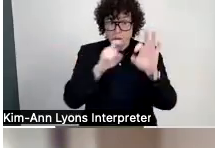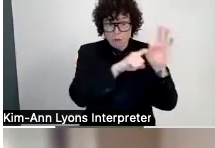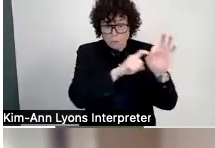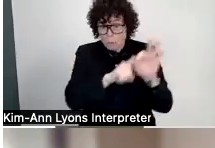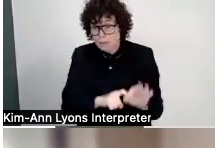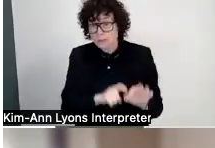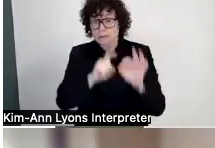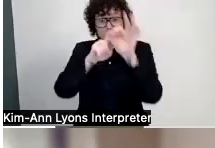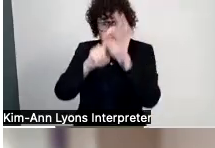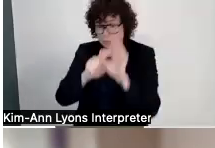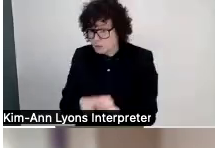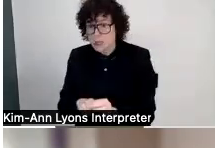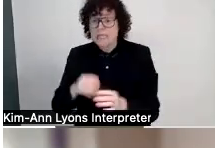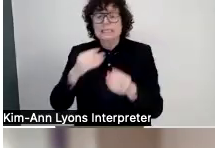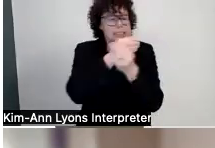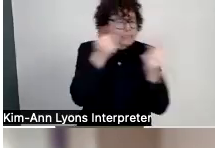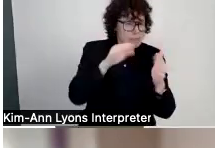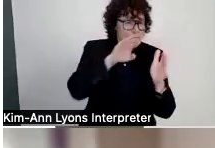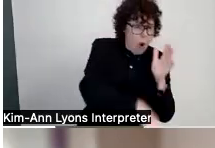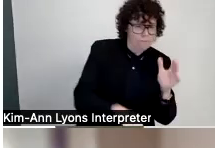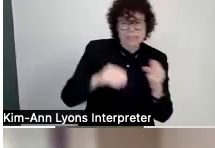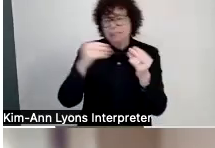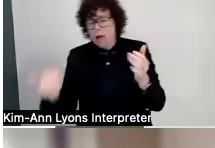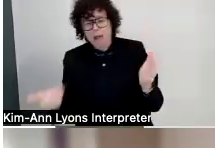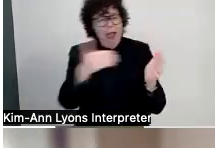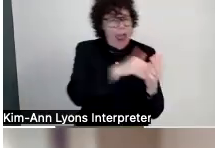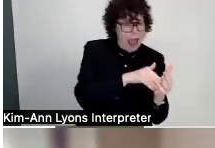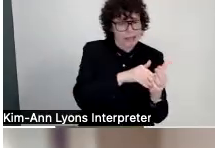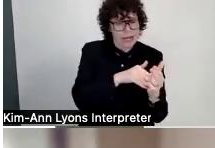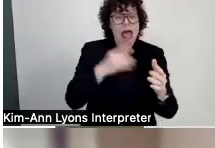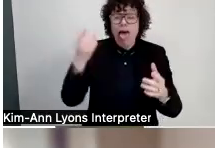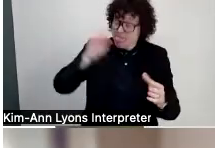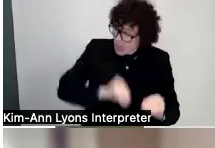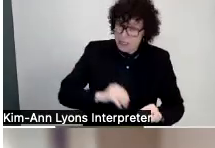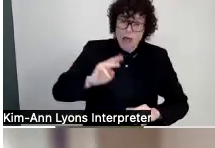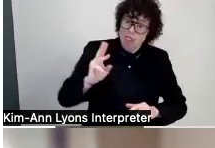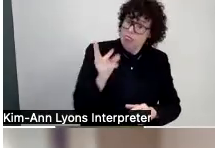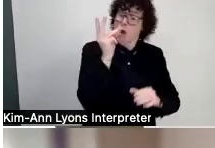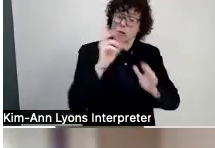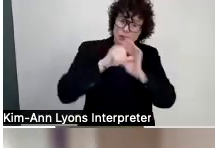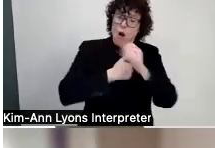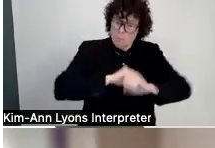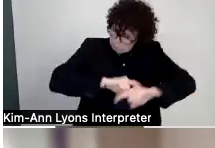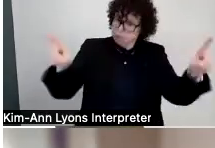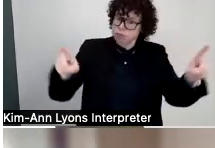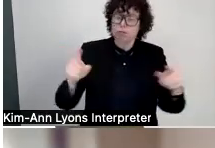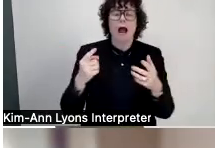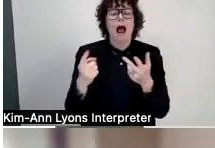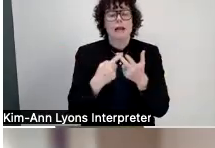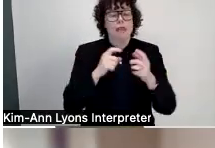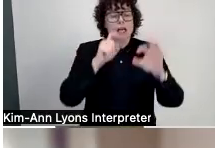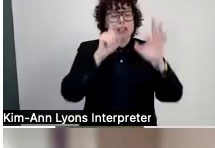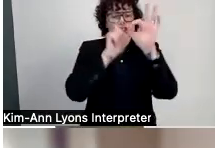the capabilities and added new ones before asking our experts to do another survey. After 4 rounds of surveys and changes,